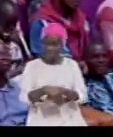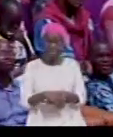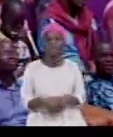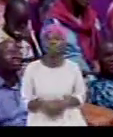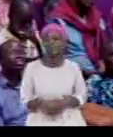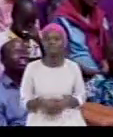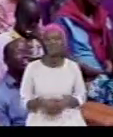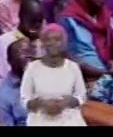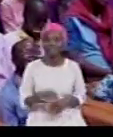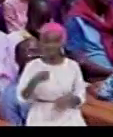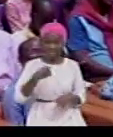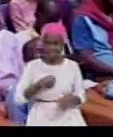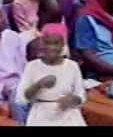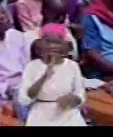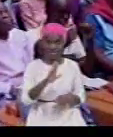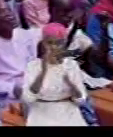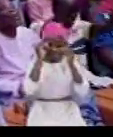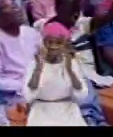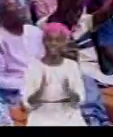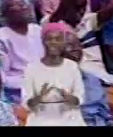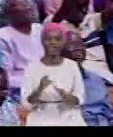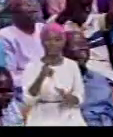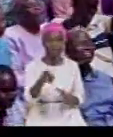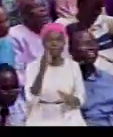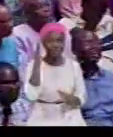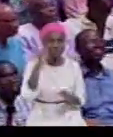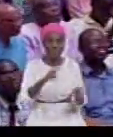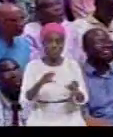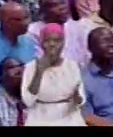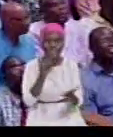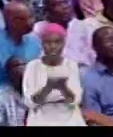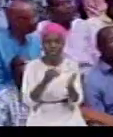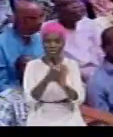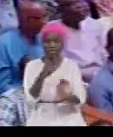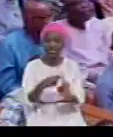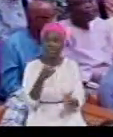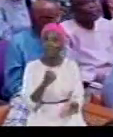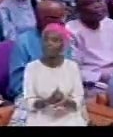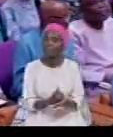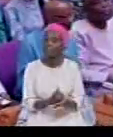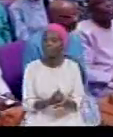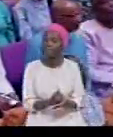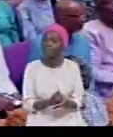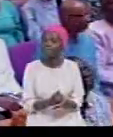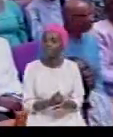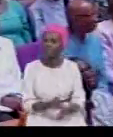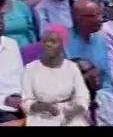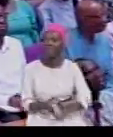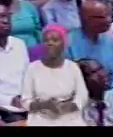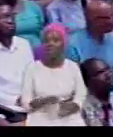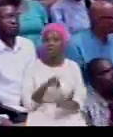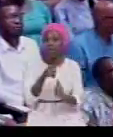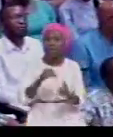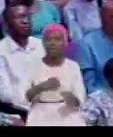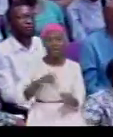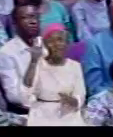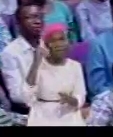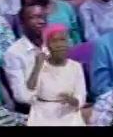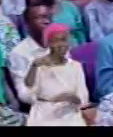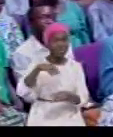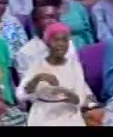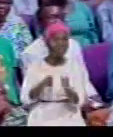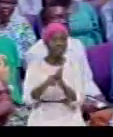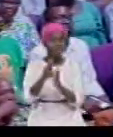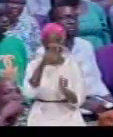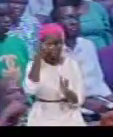Yeah. I am your teacher, you will do well. And now, I'm talking about when I was at university, because I was